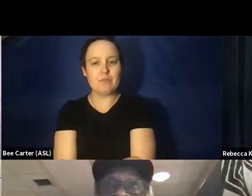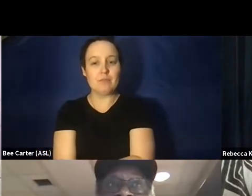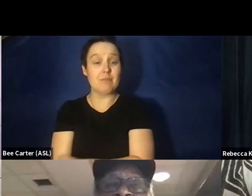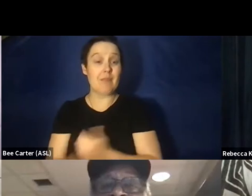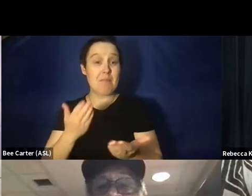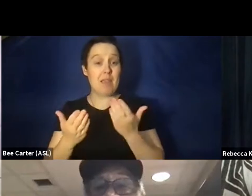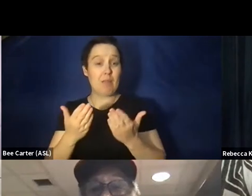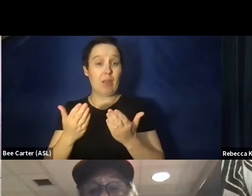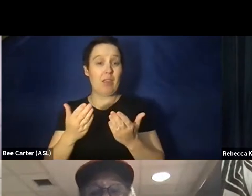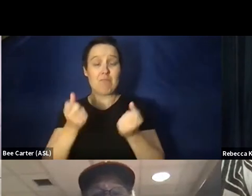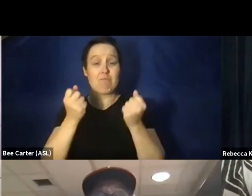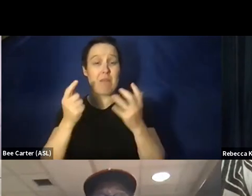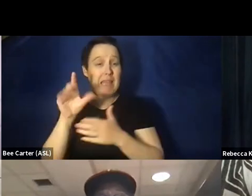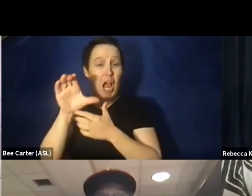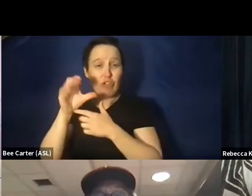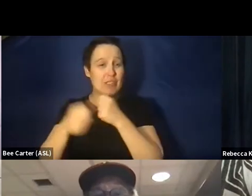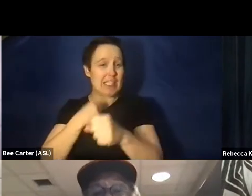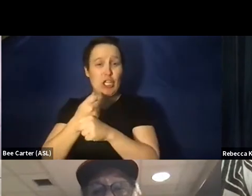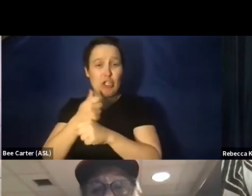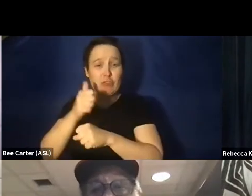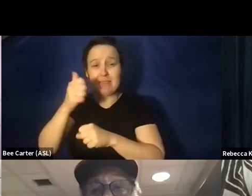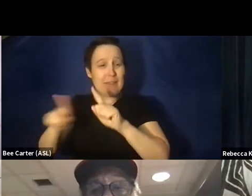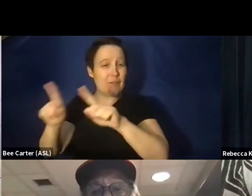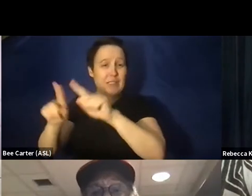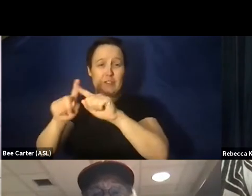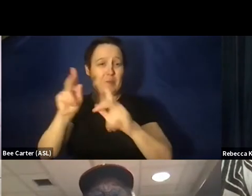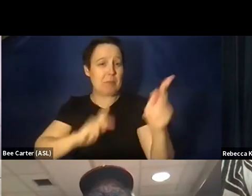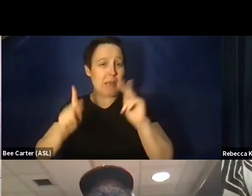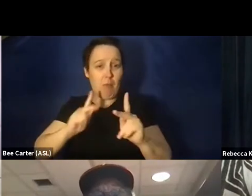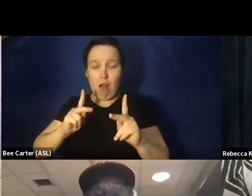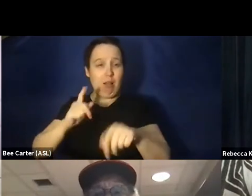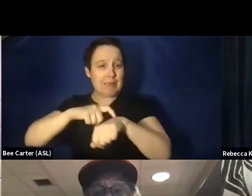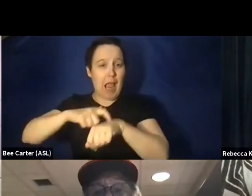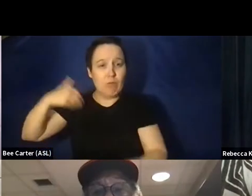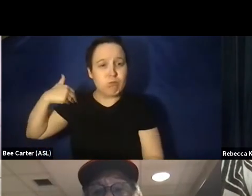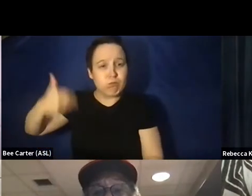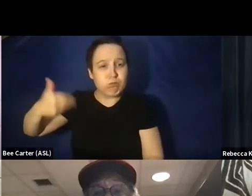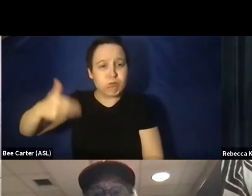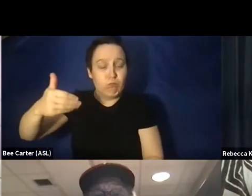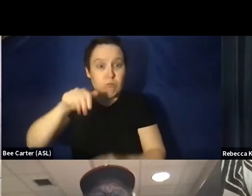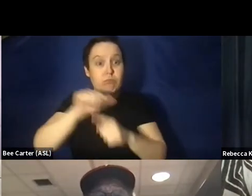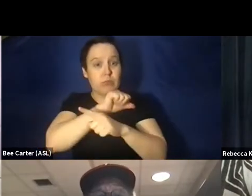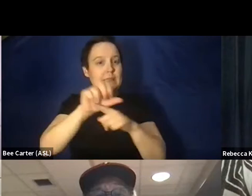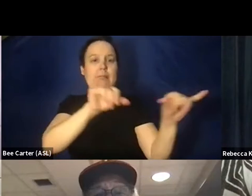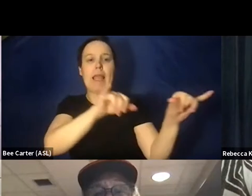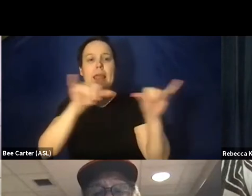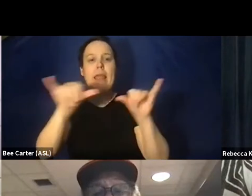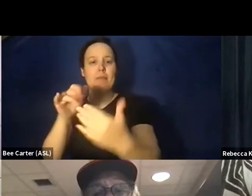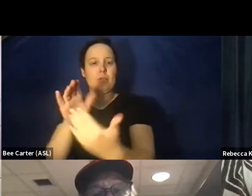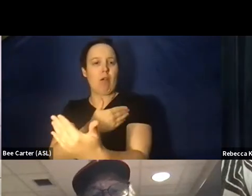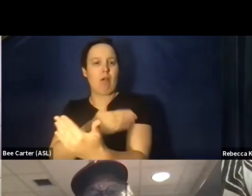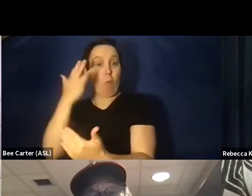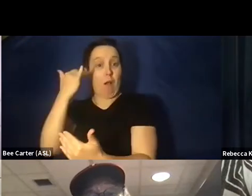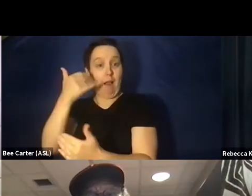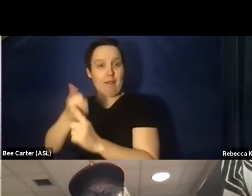that piece. I don't know how old it is, but I suspect it's hundreds of years old. So I hear